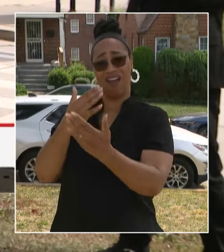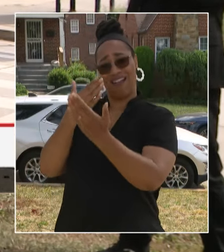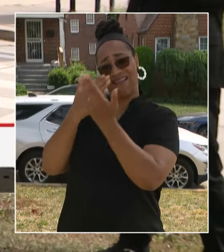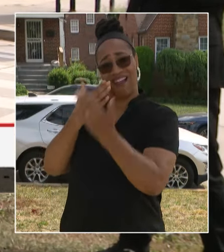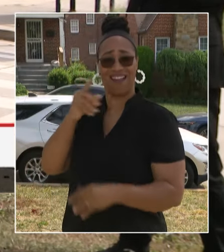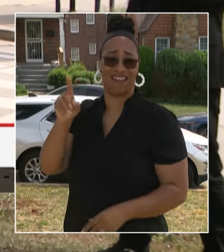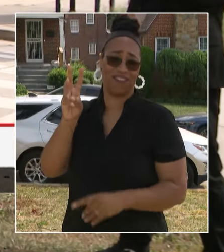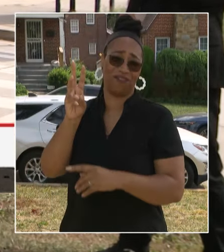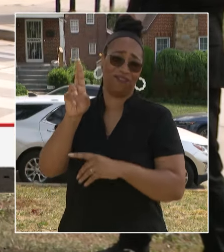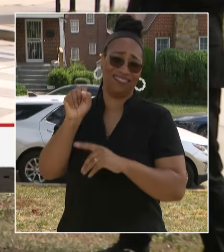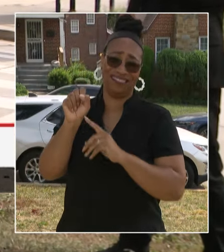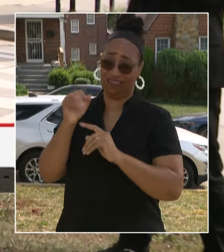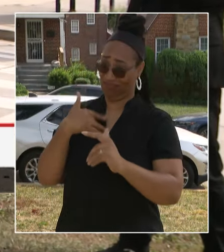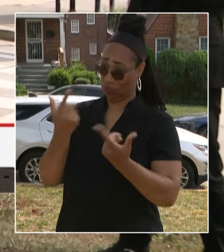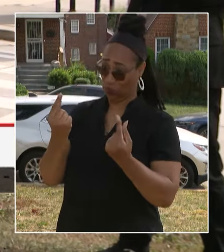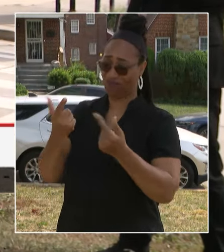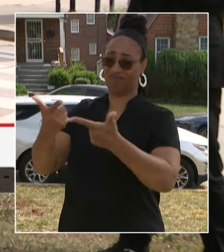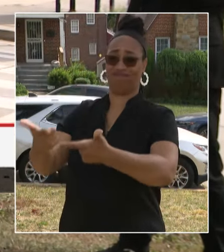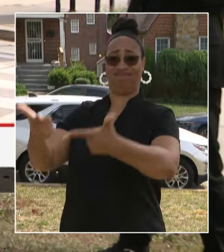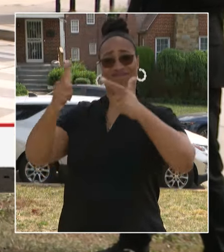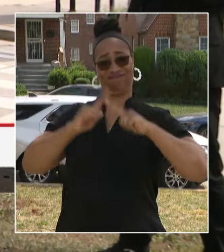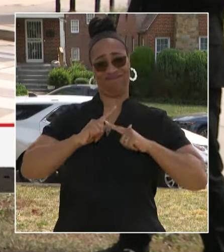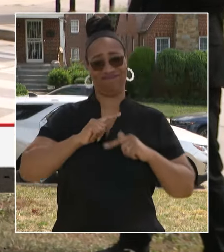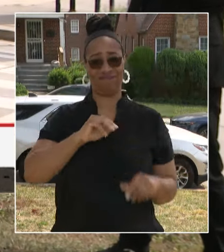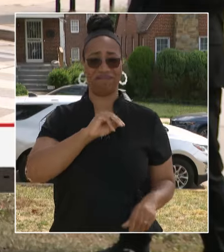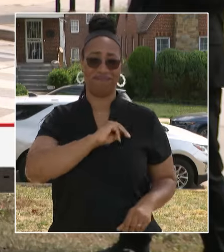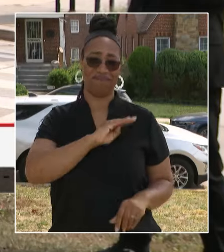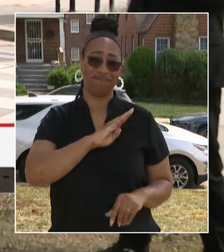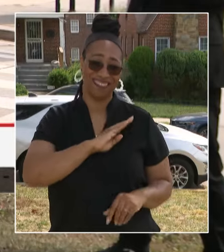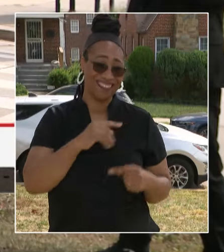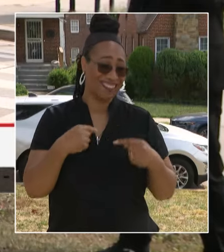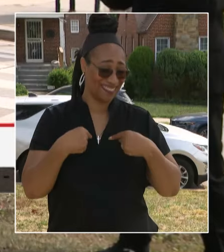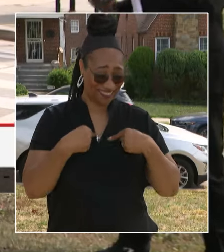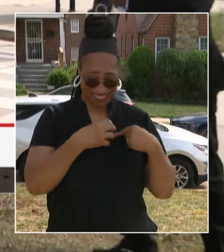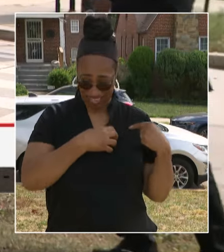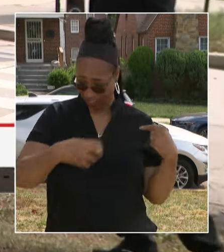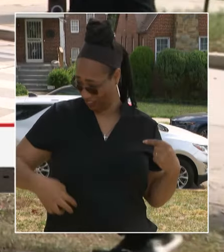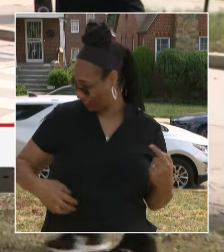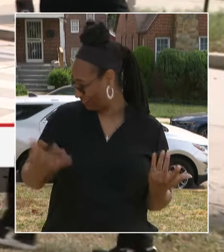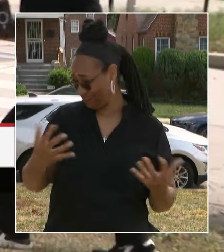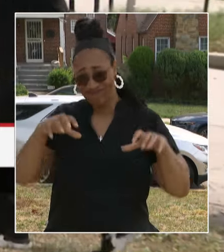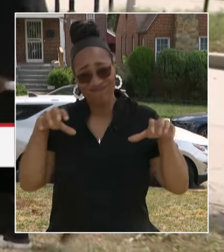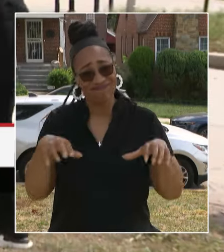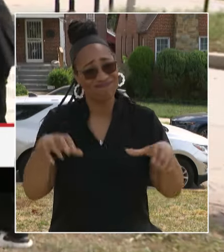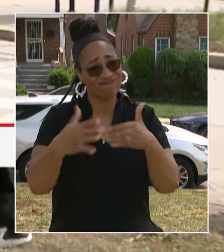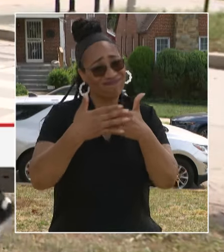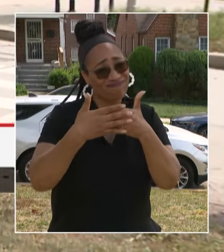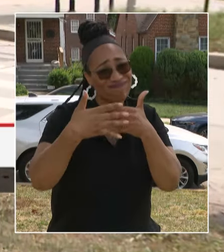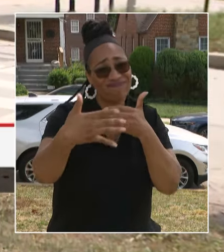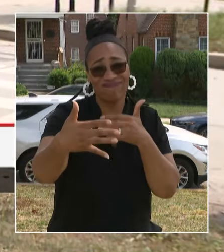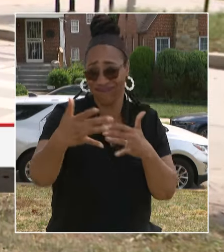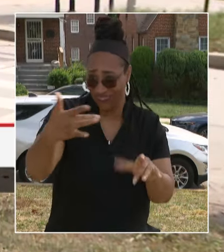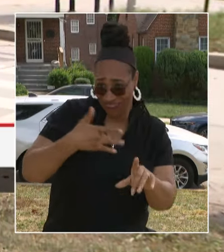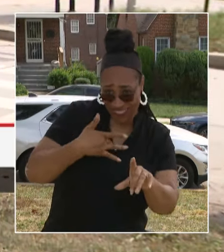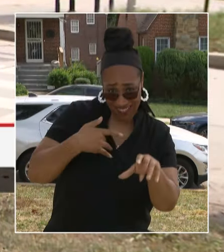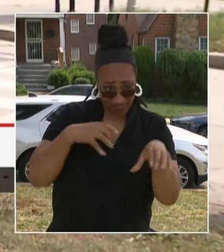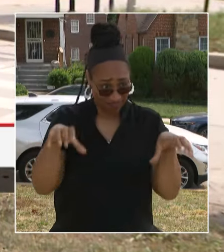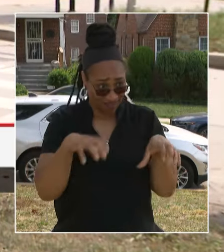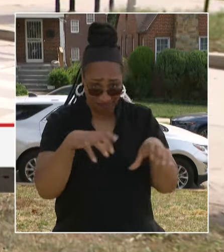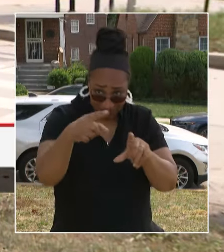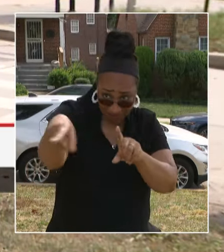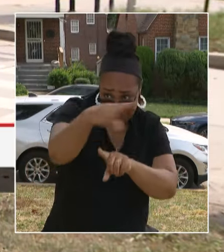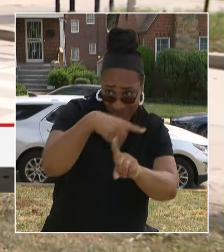self-determination. Now, I don't know about you, but I'm feeling good about it. I'm feeling good about it. We've done the work, haven't we,